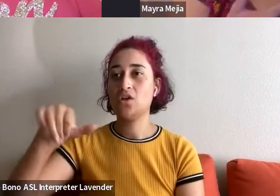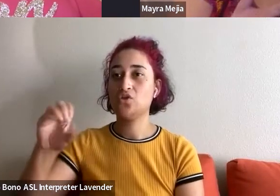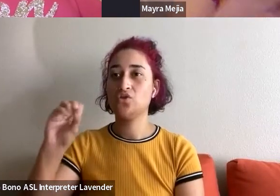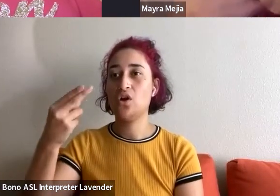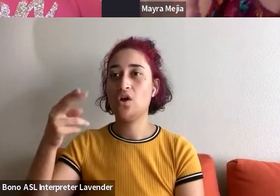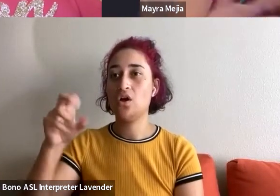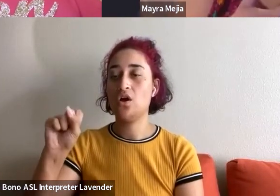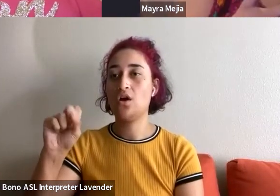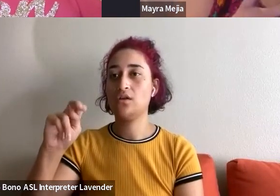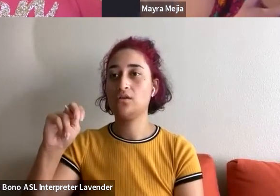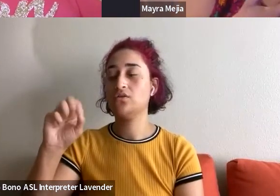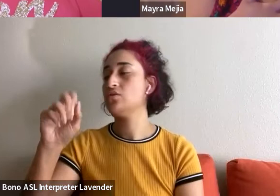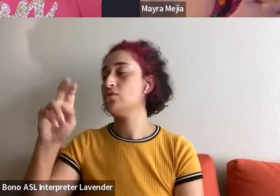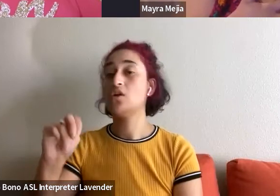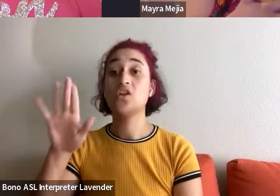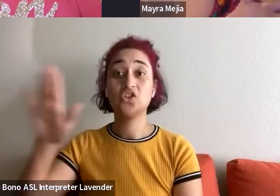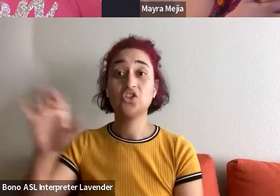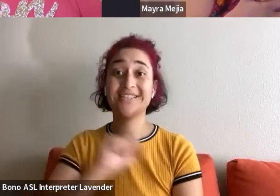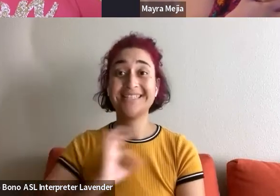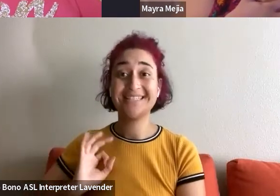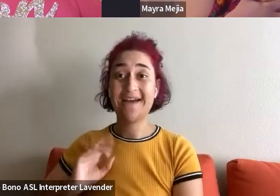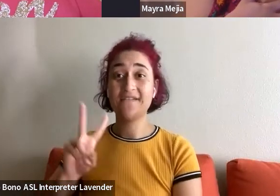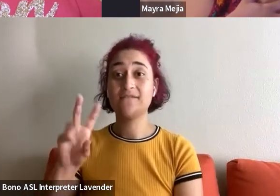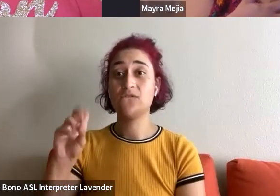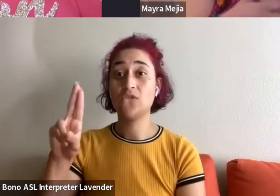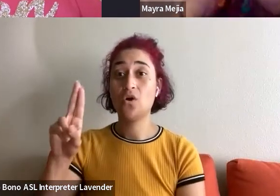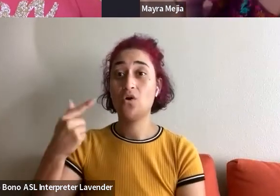Vogue. She's incredible. She is one of the